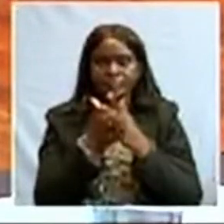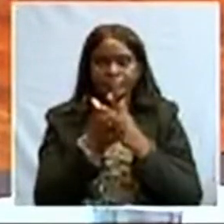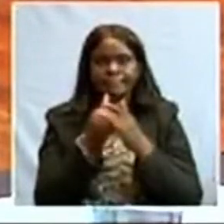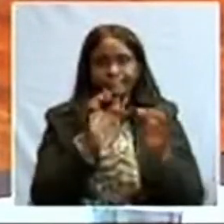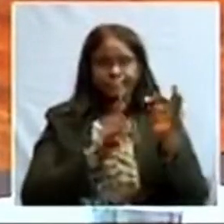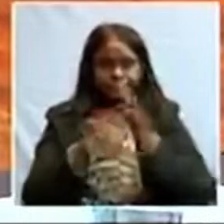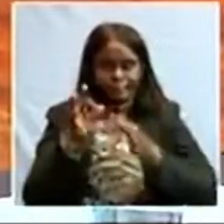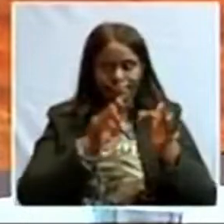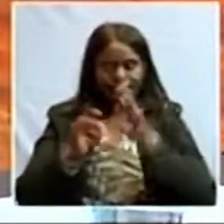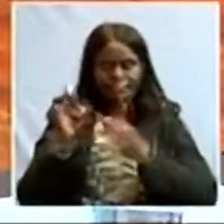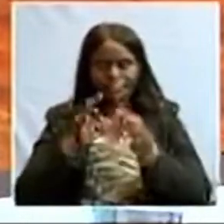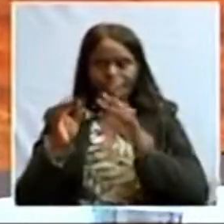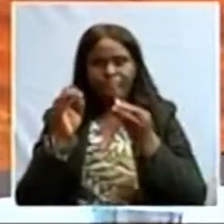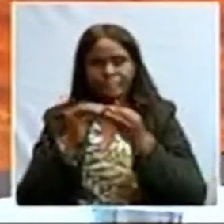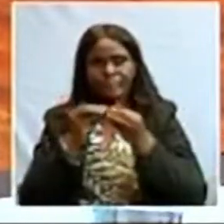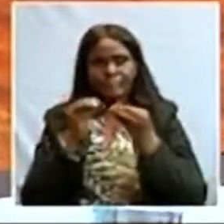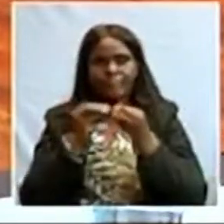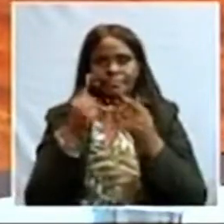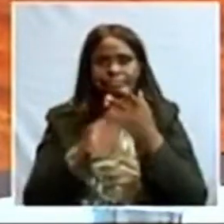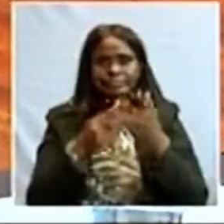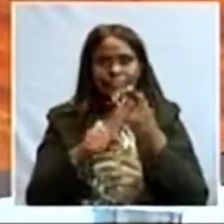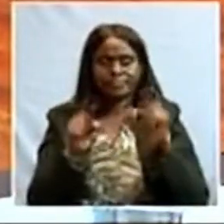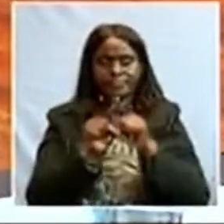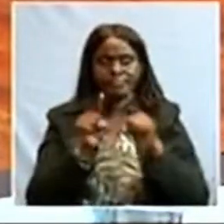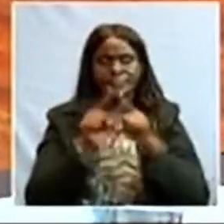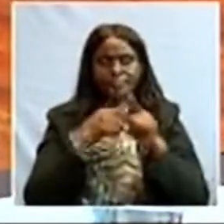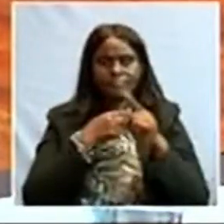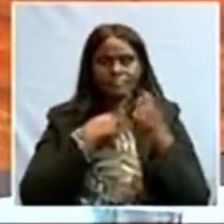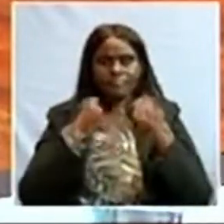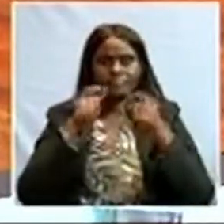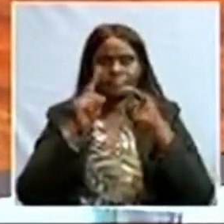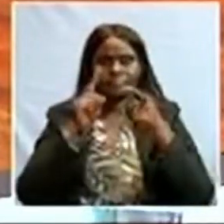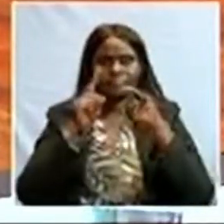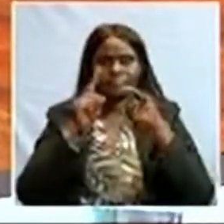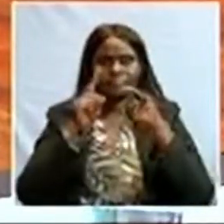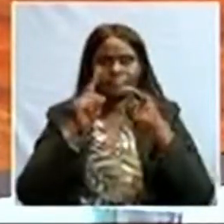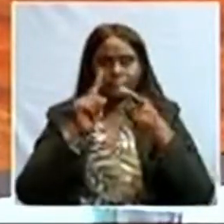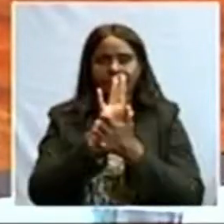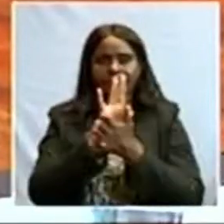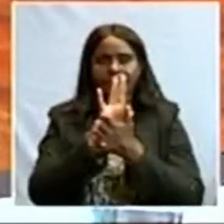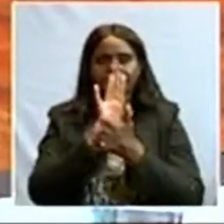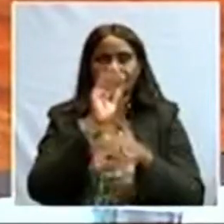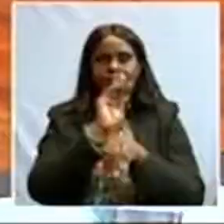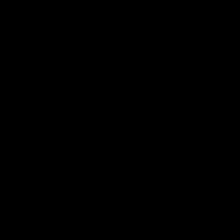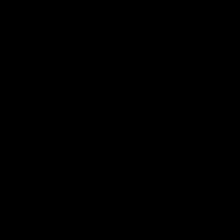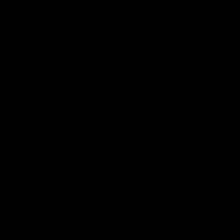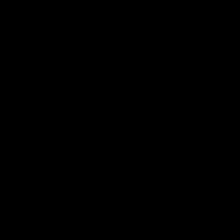defined? That is what I was also trying to ask. Maybe a quick